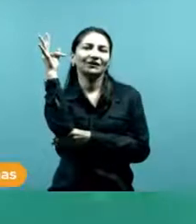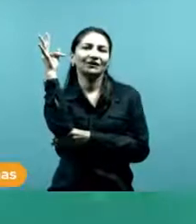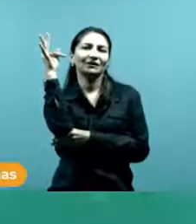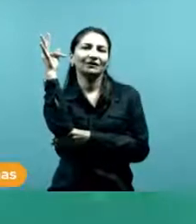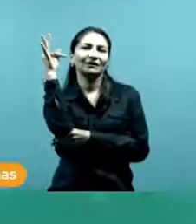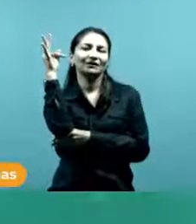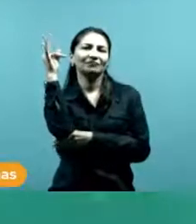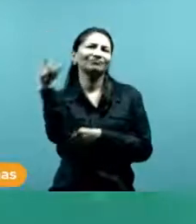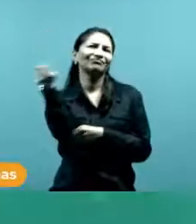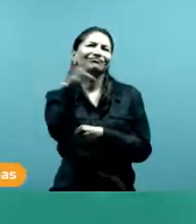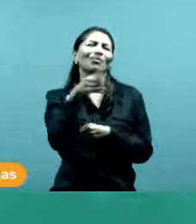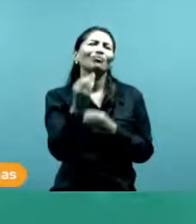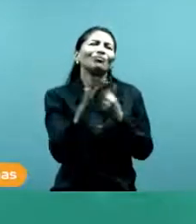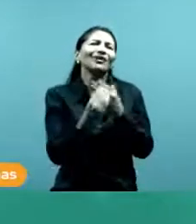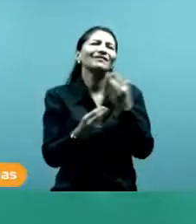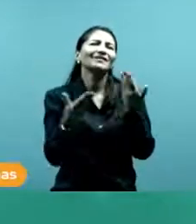were